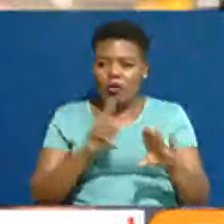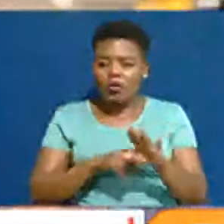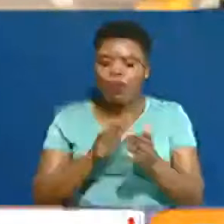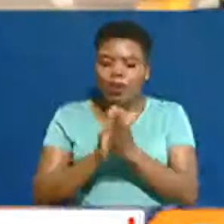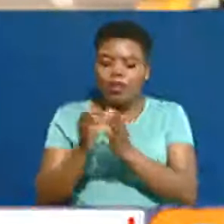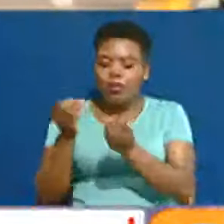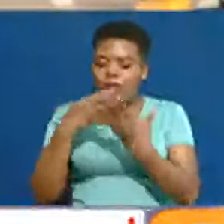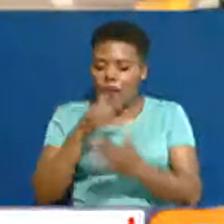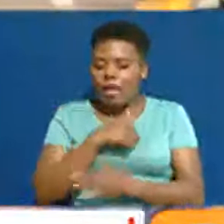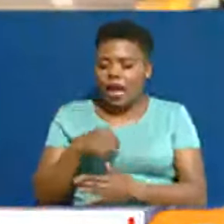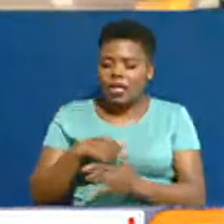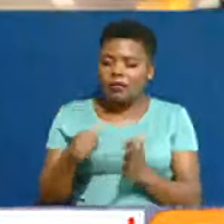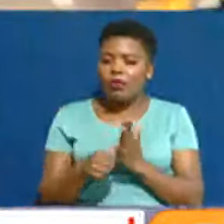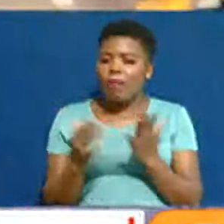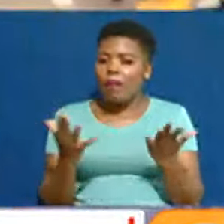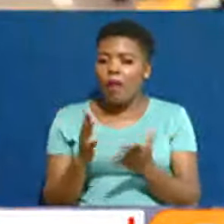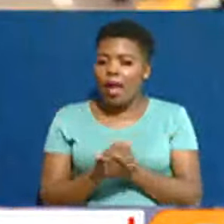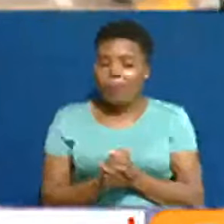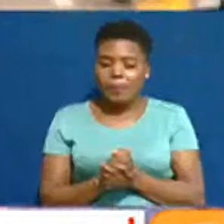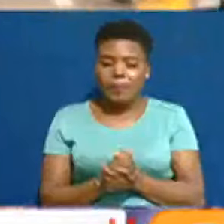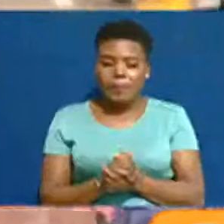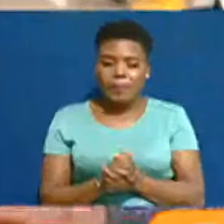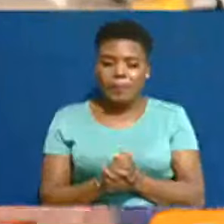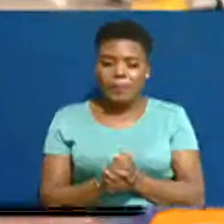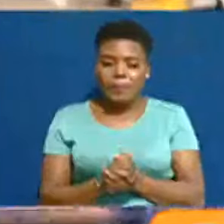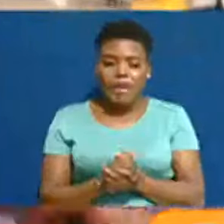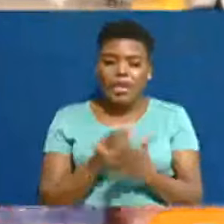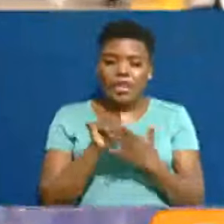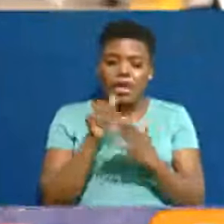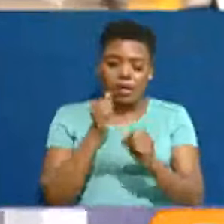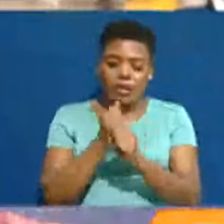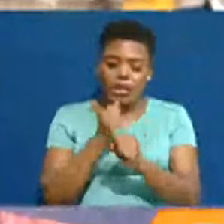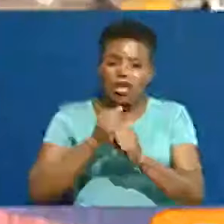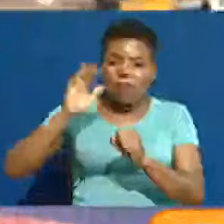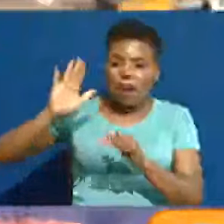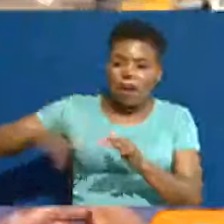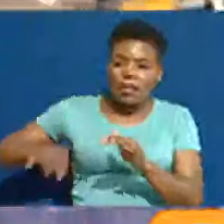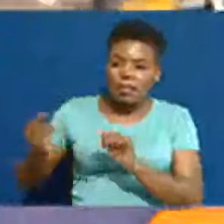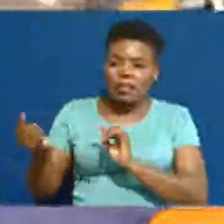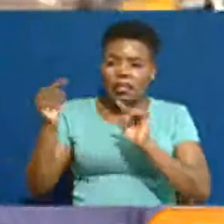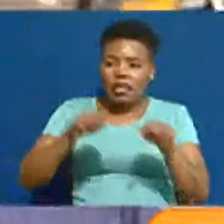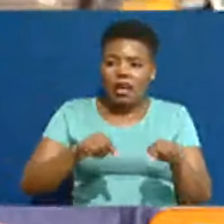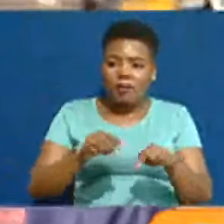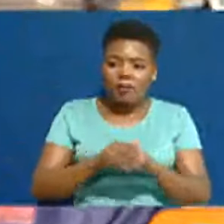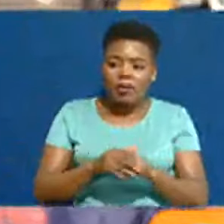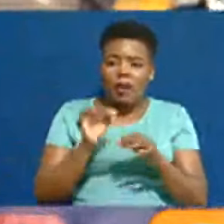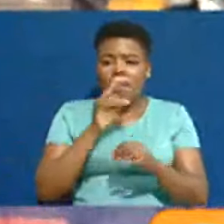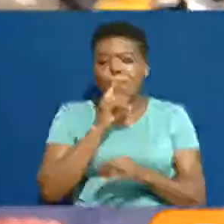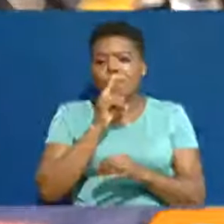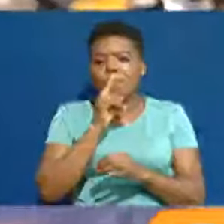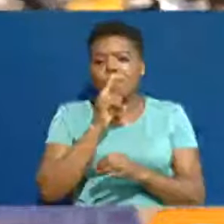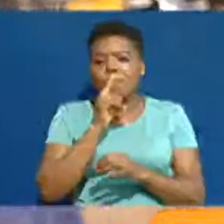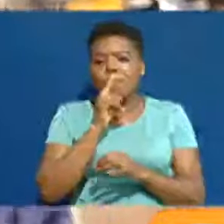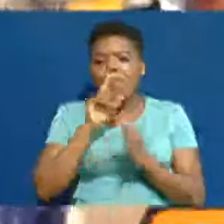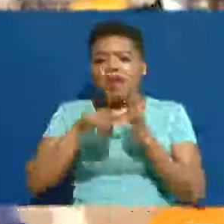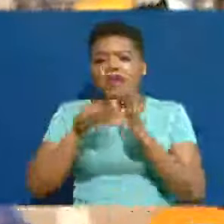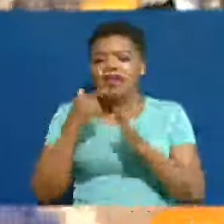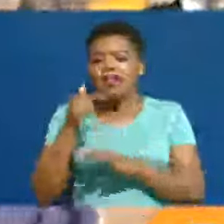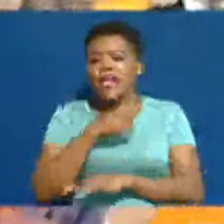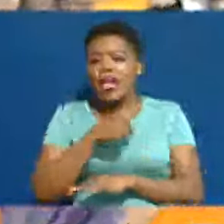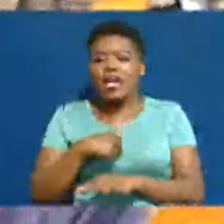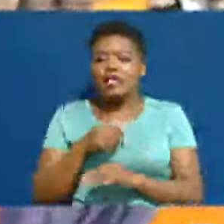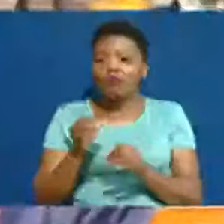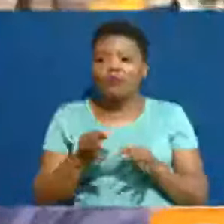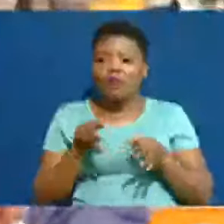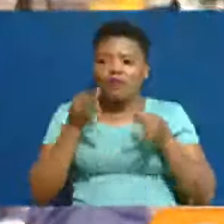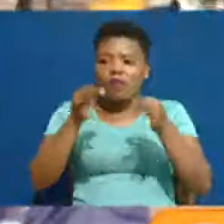ni shida ni gani ambayo imewafanya wachelewe ili kutuambia ati masaa tumetoa na